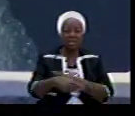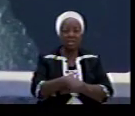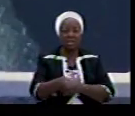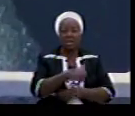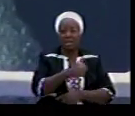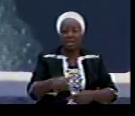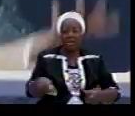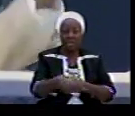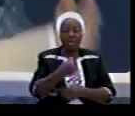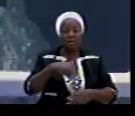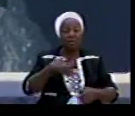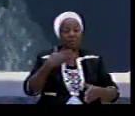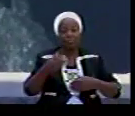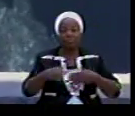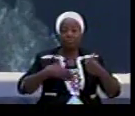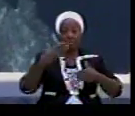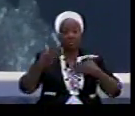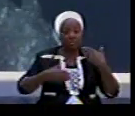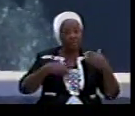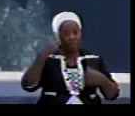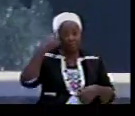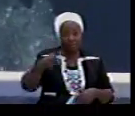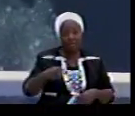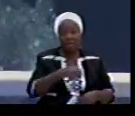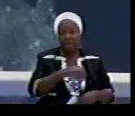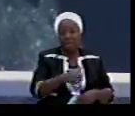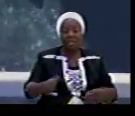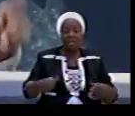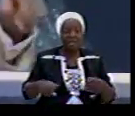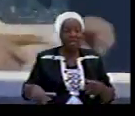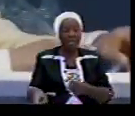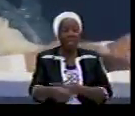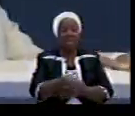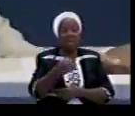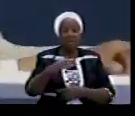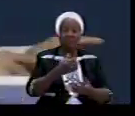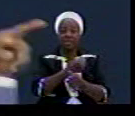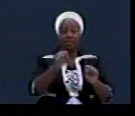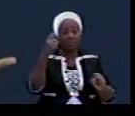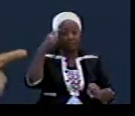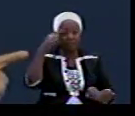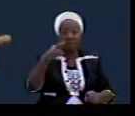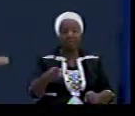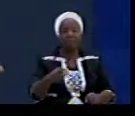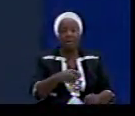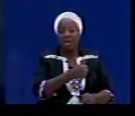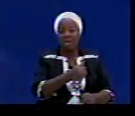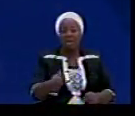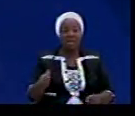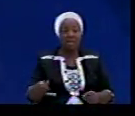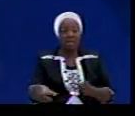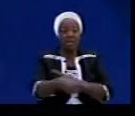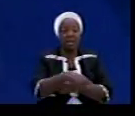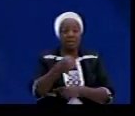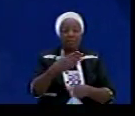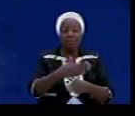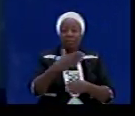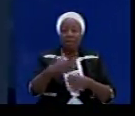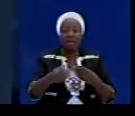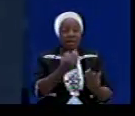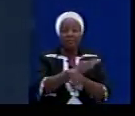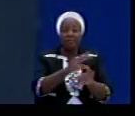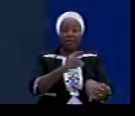you. A day of salvation for you. A day of total freedom for